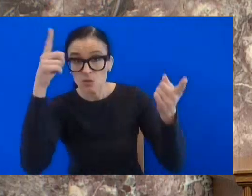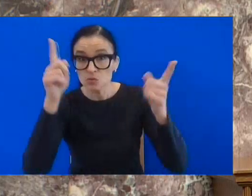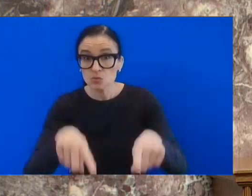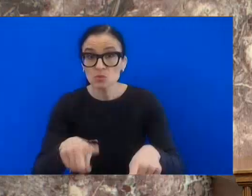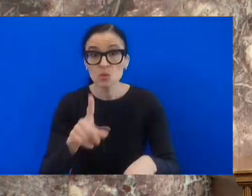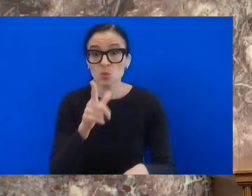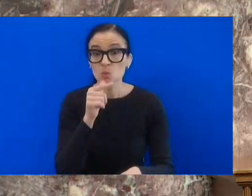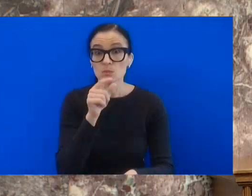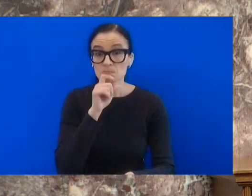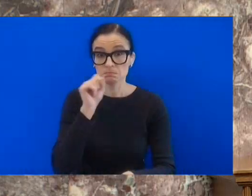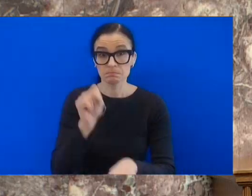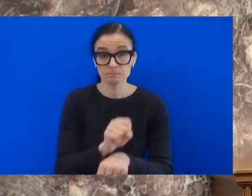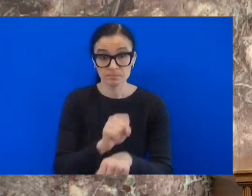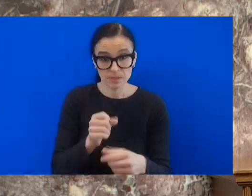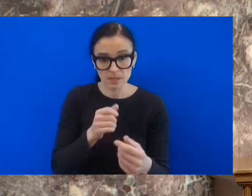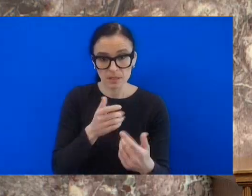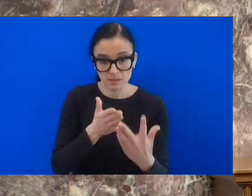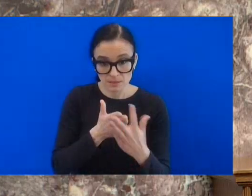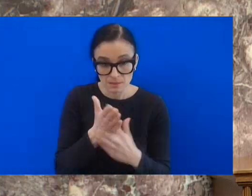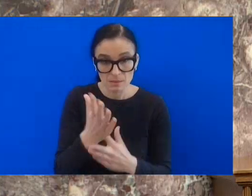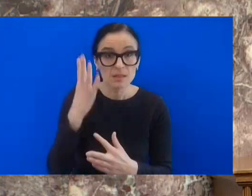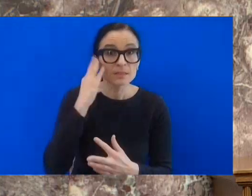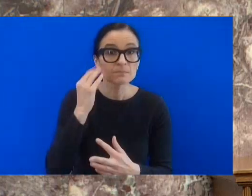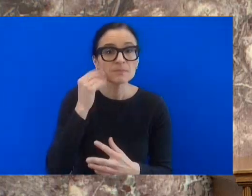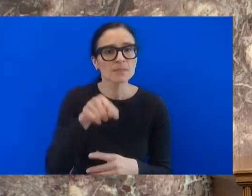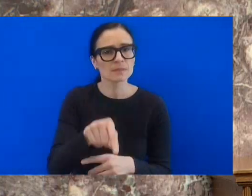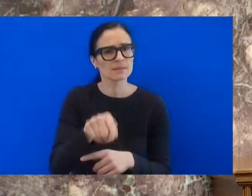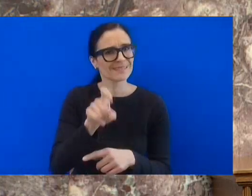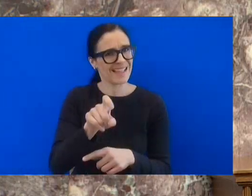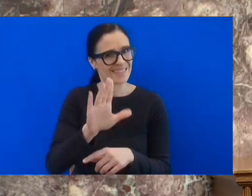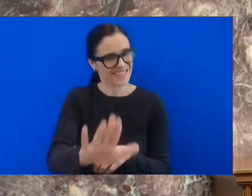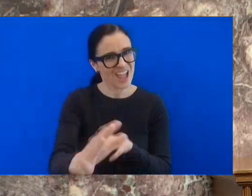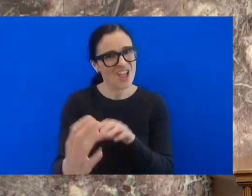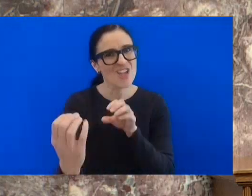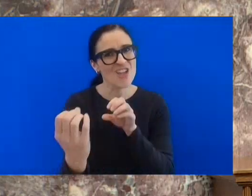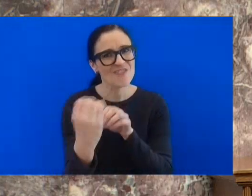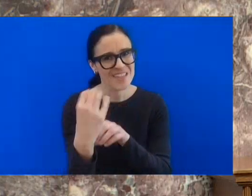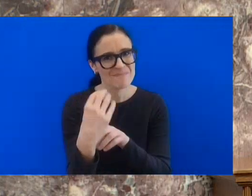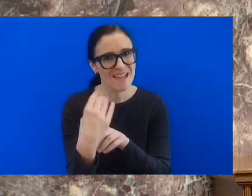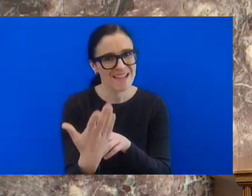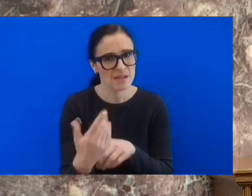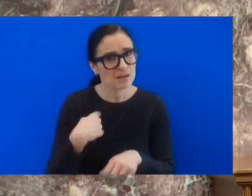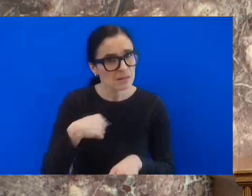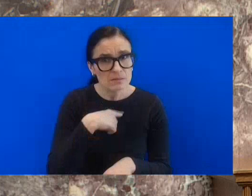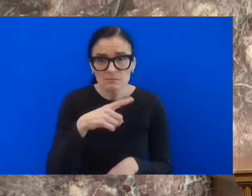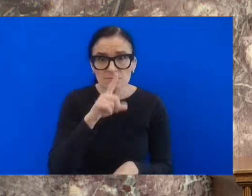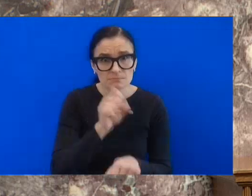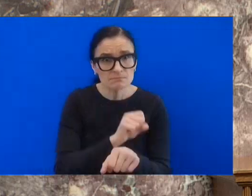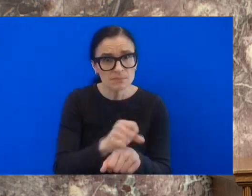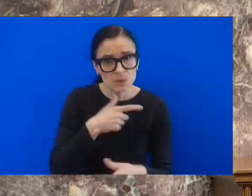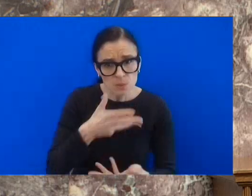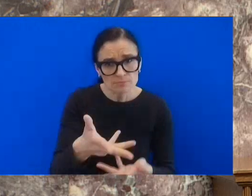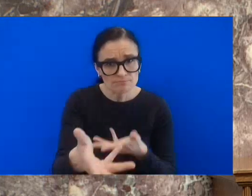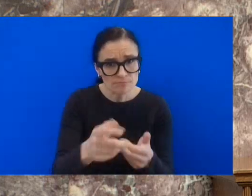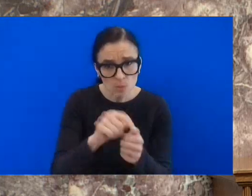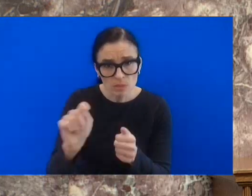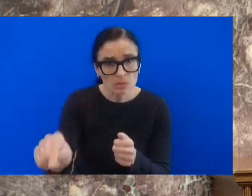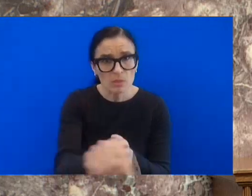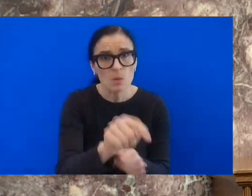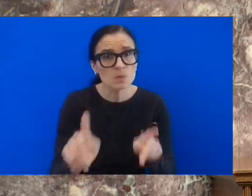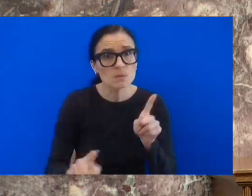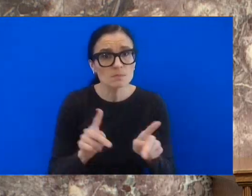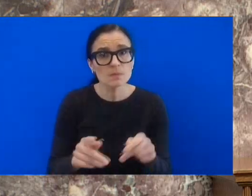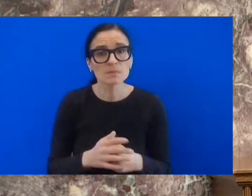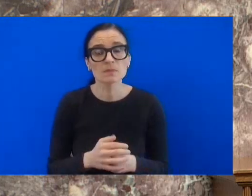on a daily, Honourable Speaker. We engage with them all the time. And I want to highlight to the member another community. Prince George had a real challenging